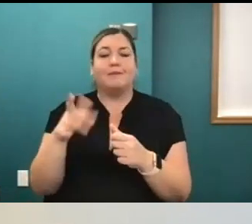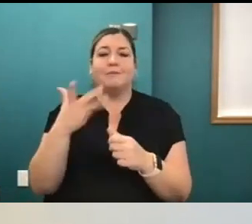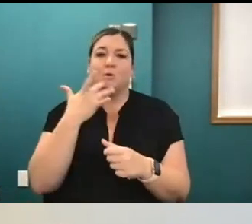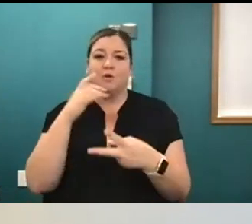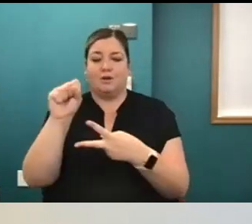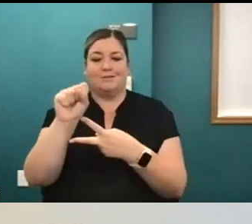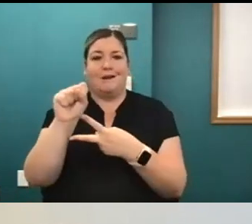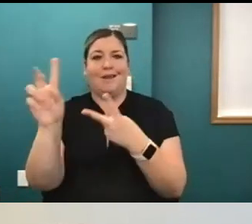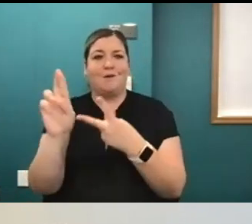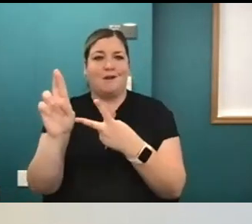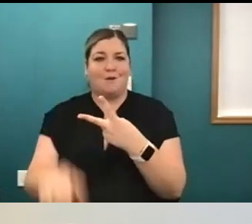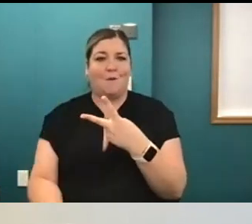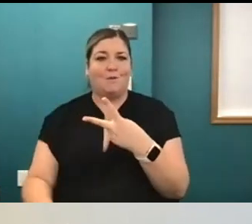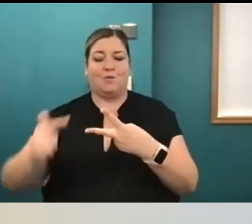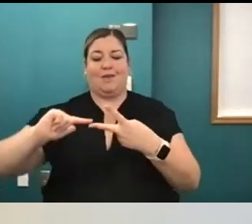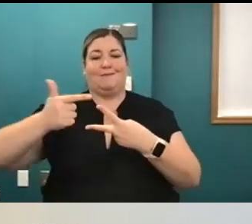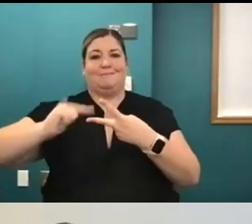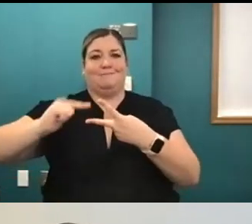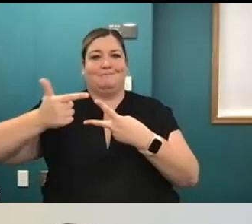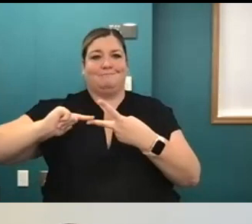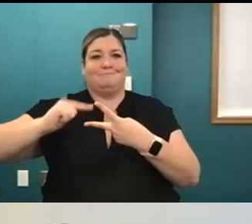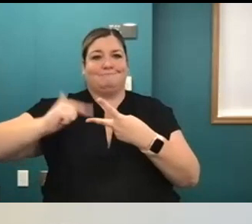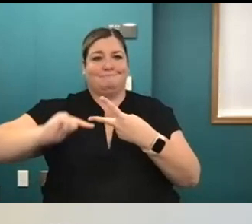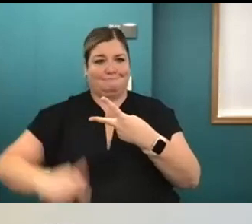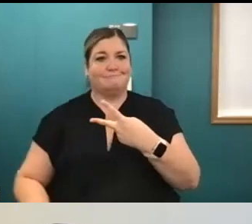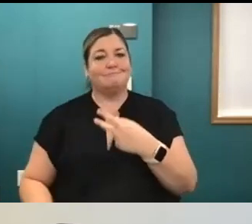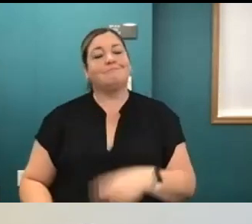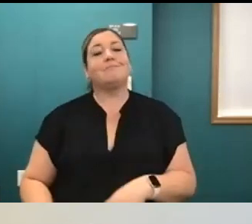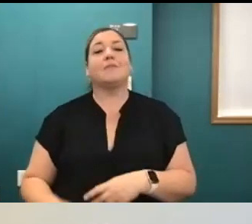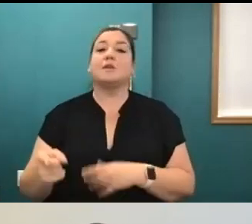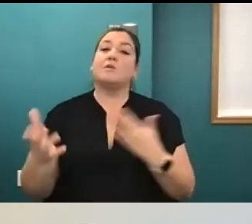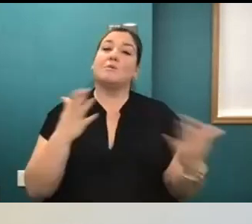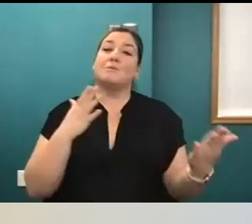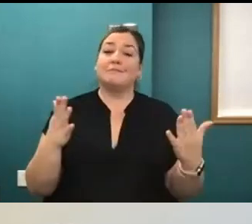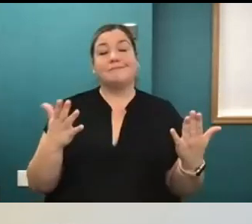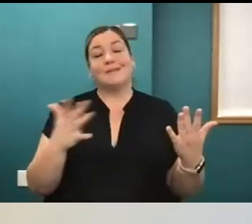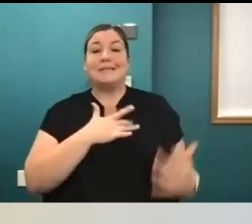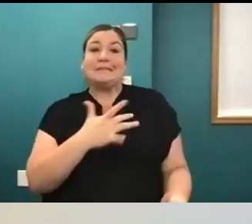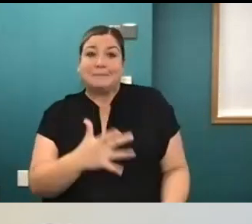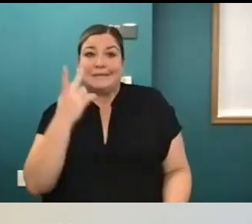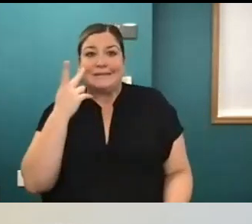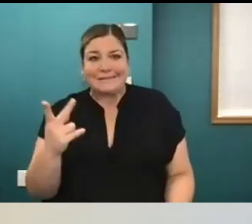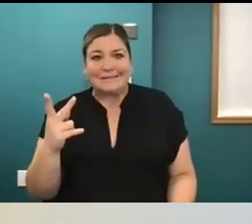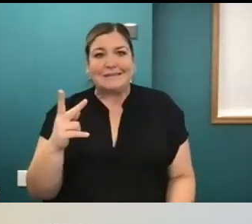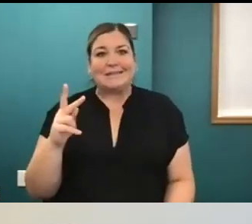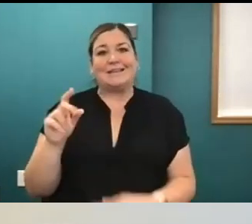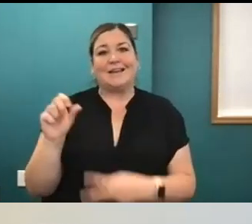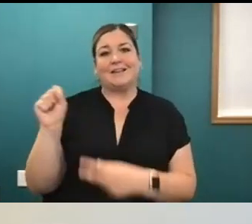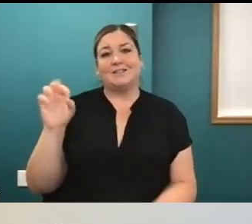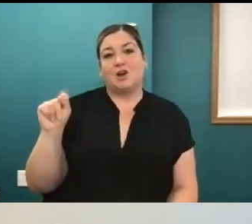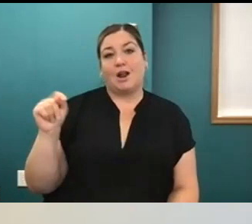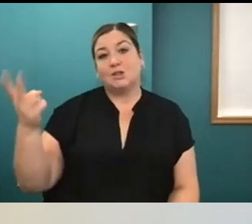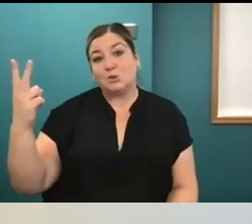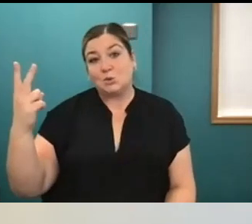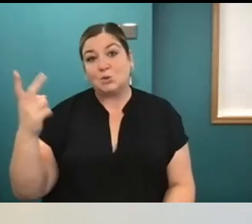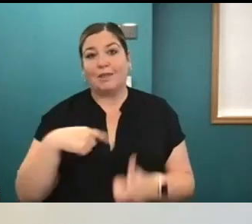the flexibility to go back and forth. So you might typically see a Sonnet 2 unless there's an issue, and then you might start